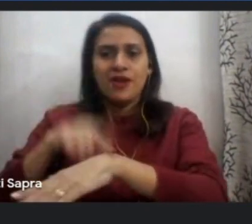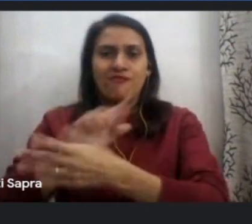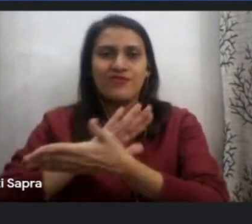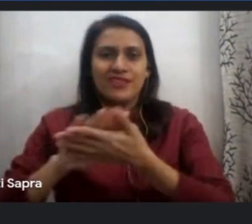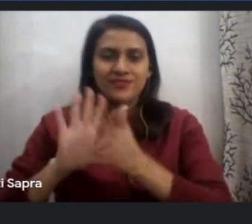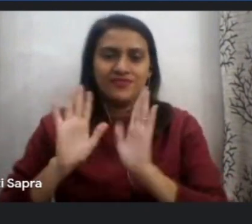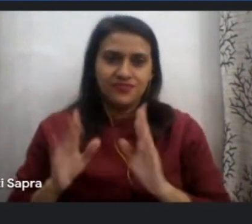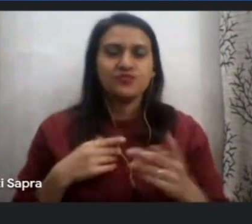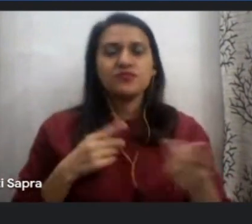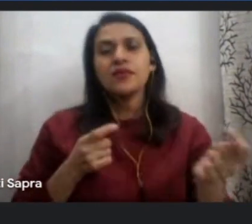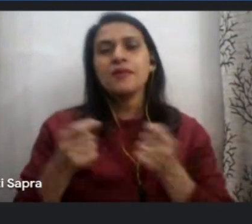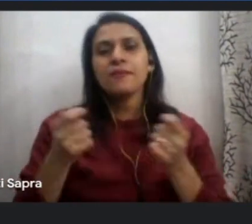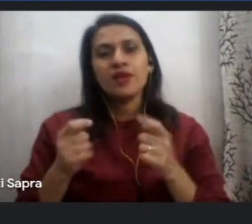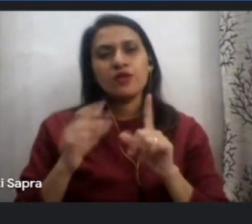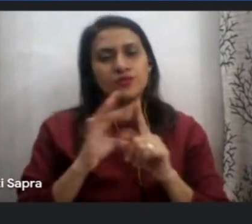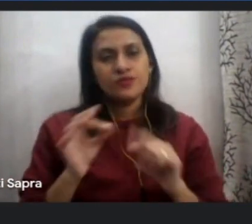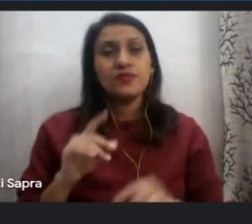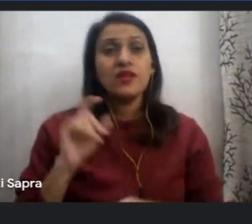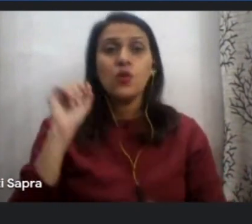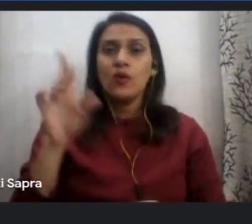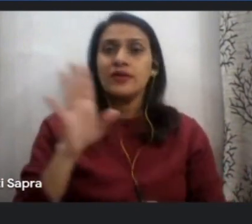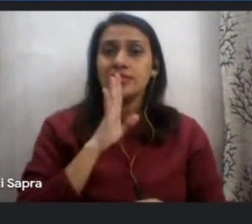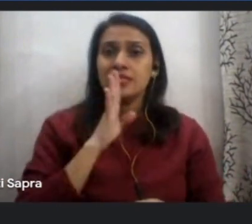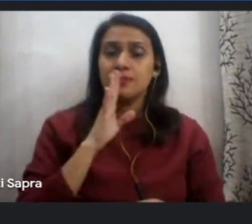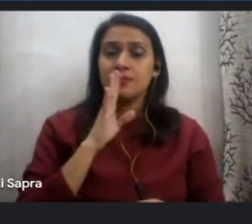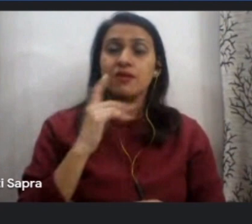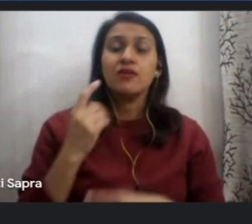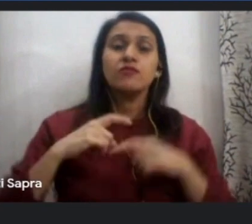entire speakers talk first, and then we will take the